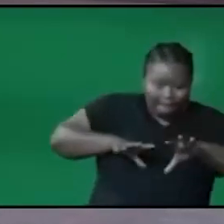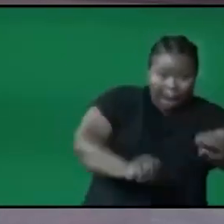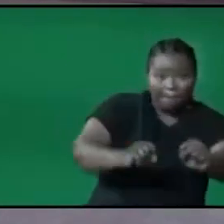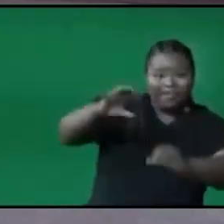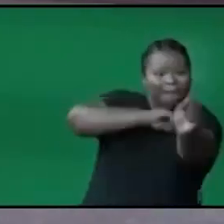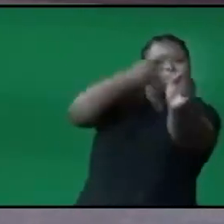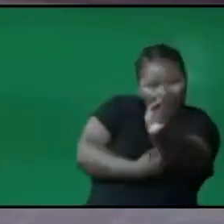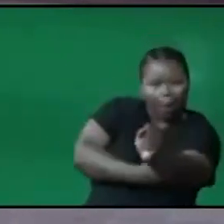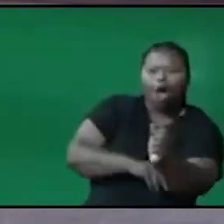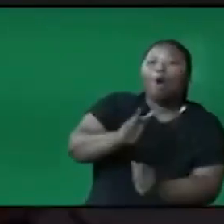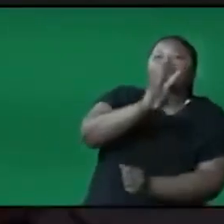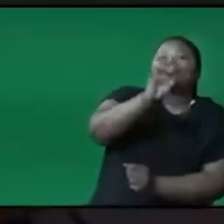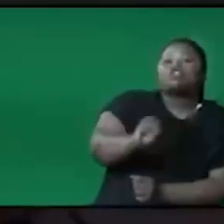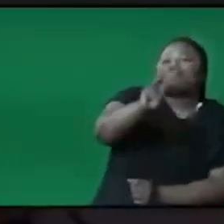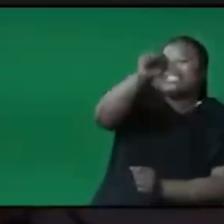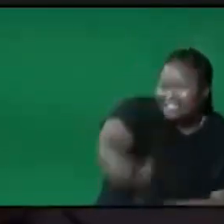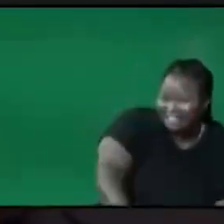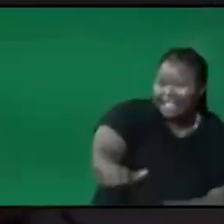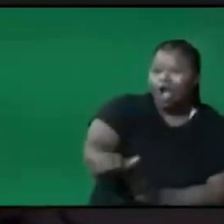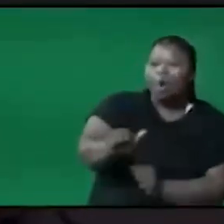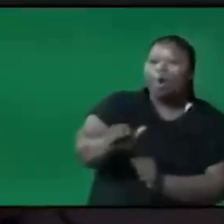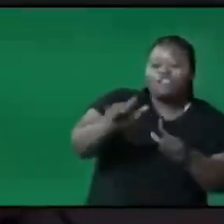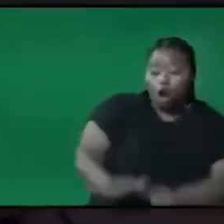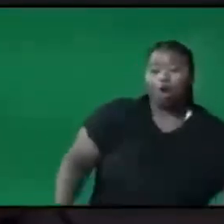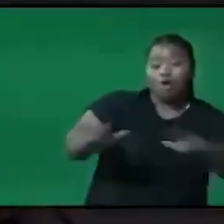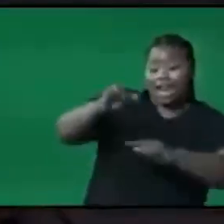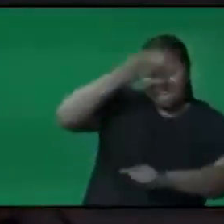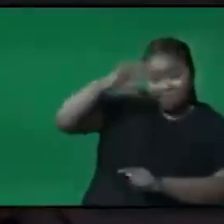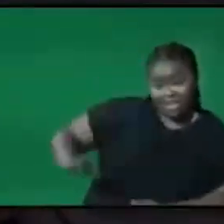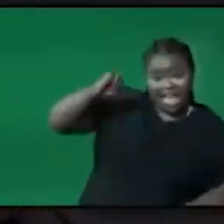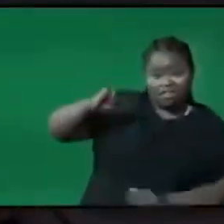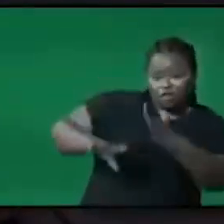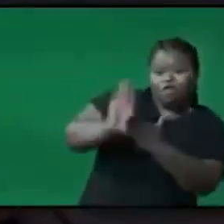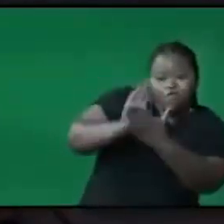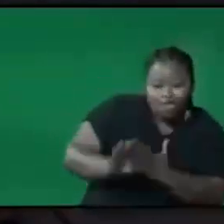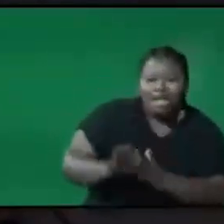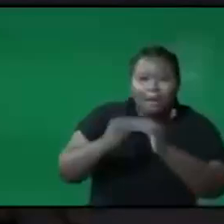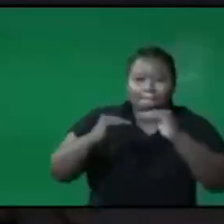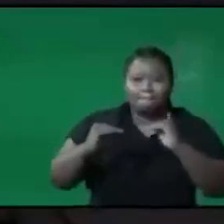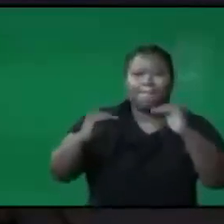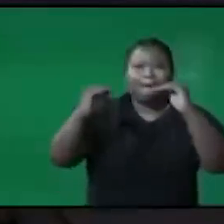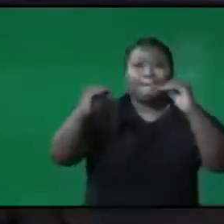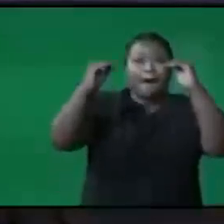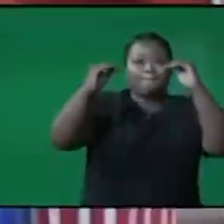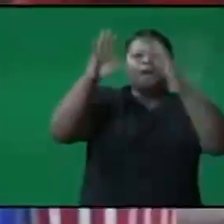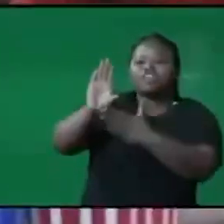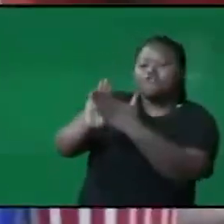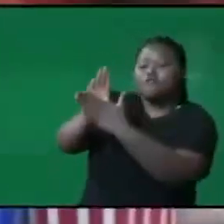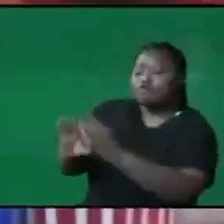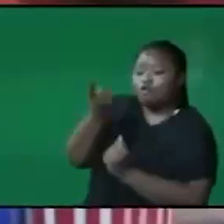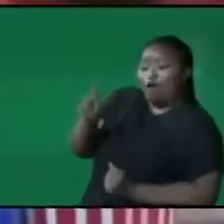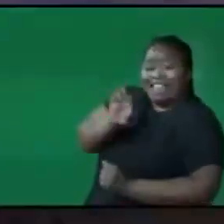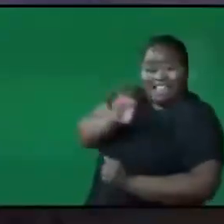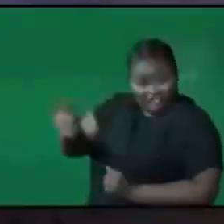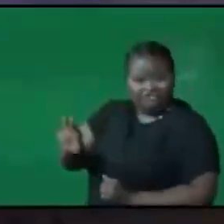power on 2026 local government election. Let's go and increase the votes of the